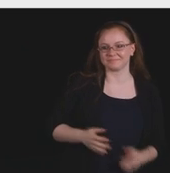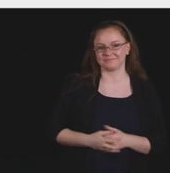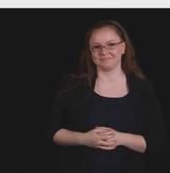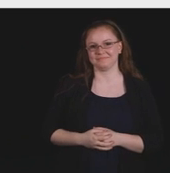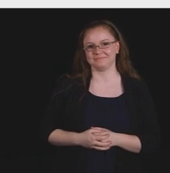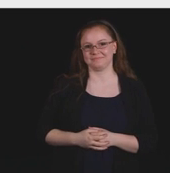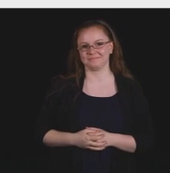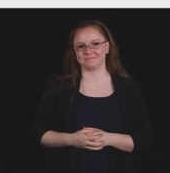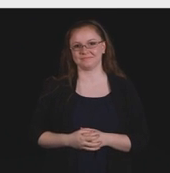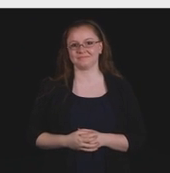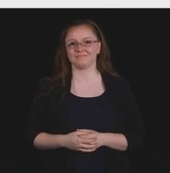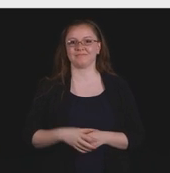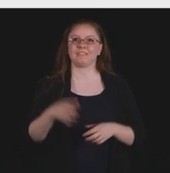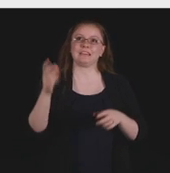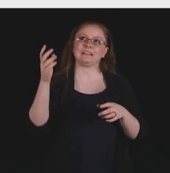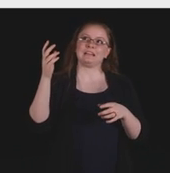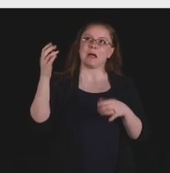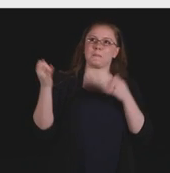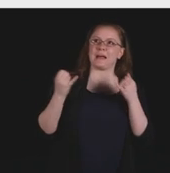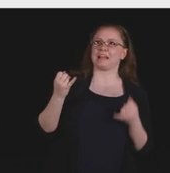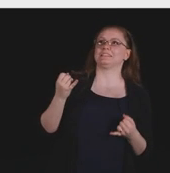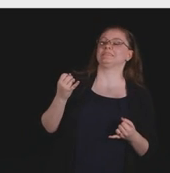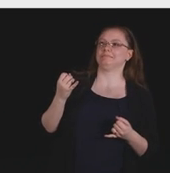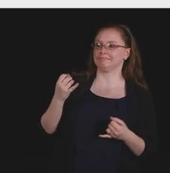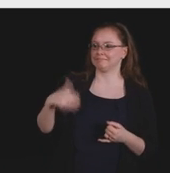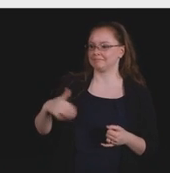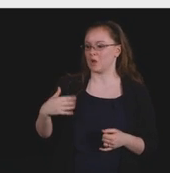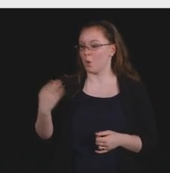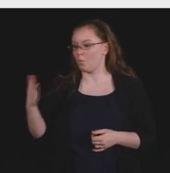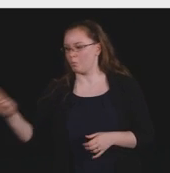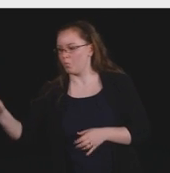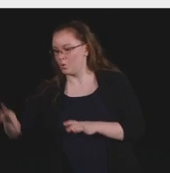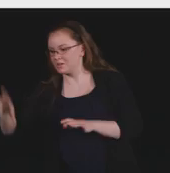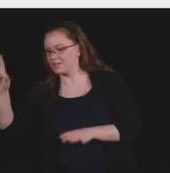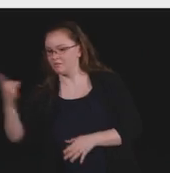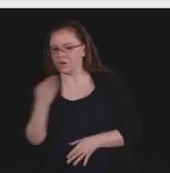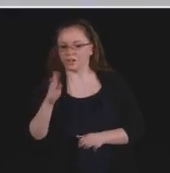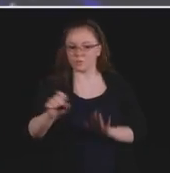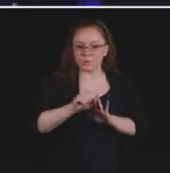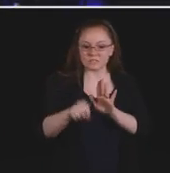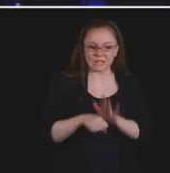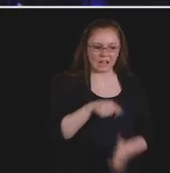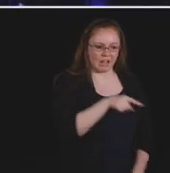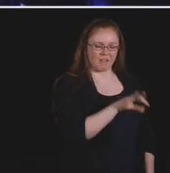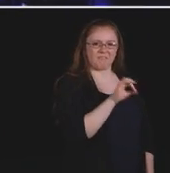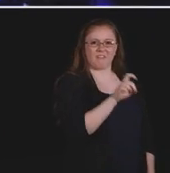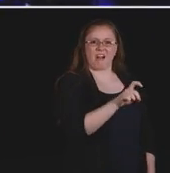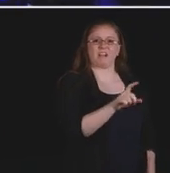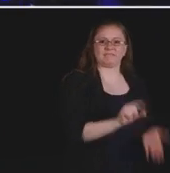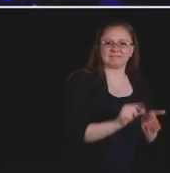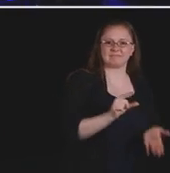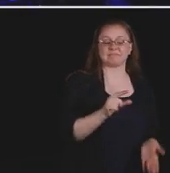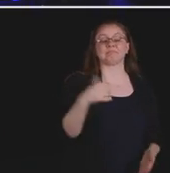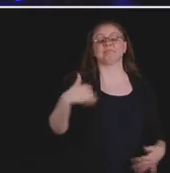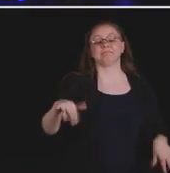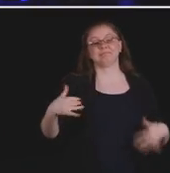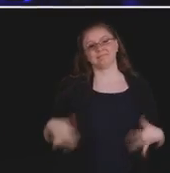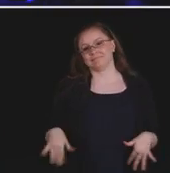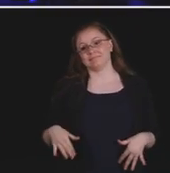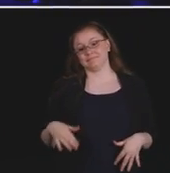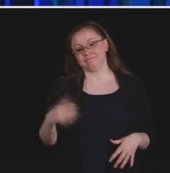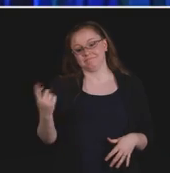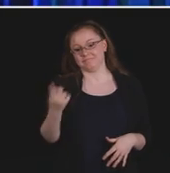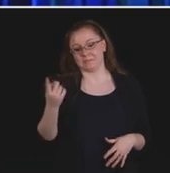Imagine a blue discovery from a blue state covered by Fox News. Clearly, there is something we have done. It's amazing.